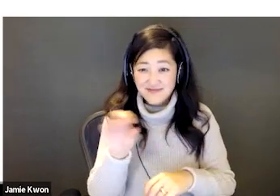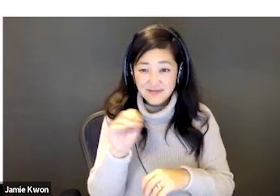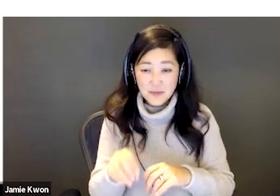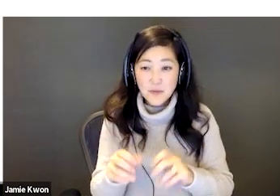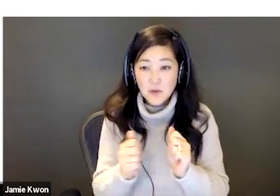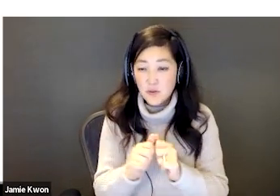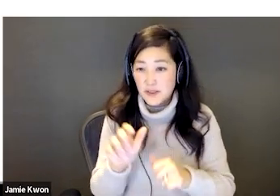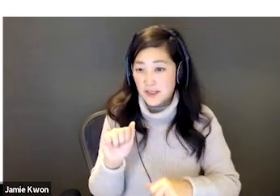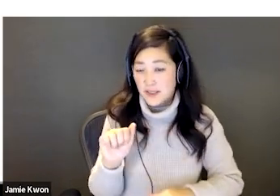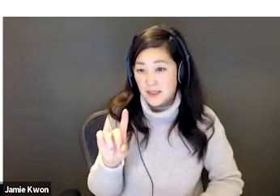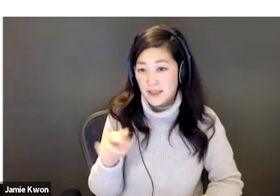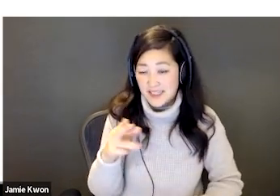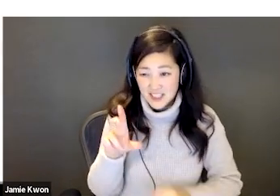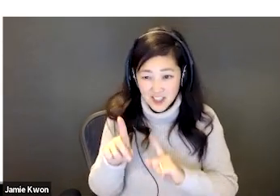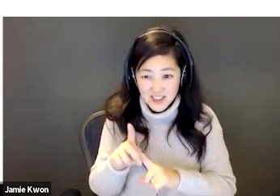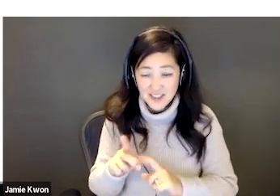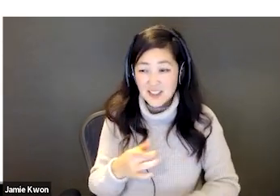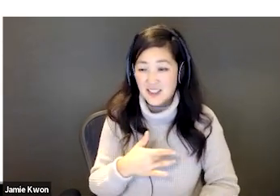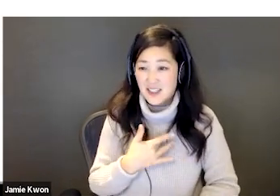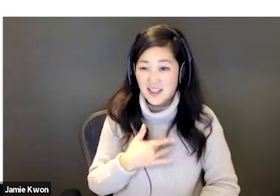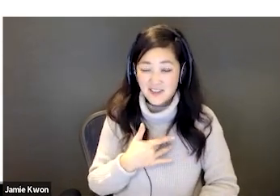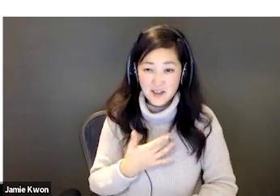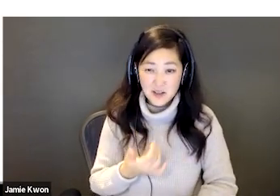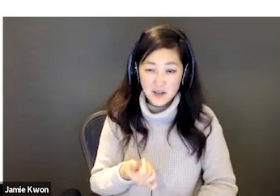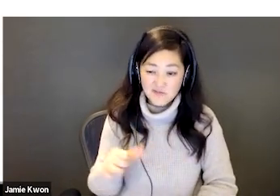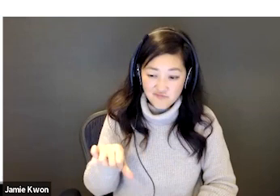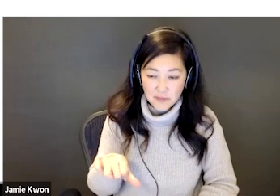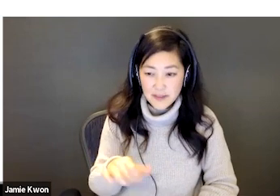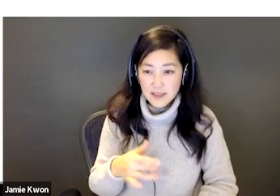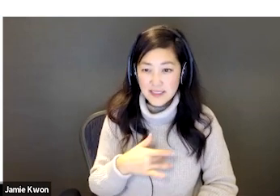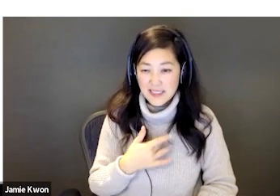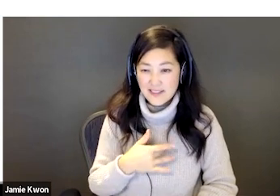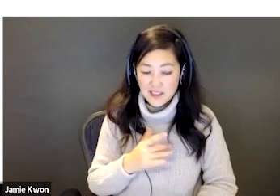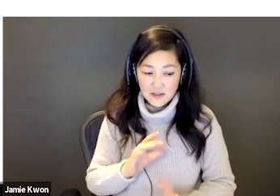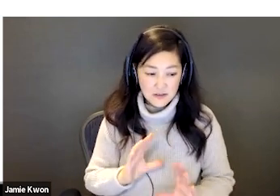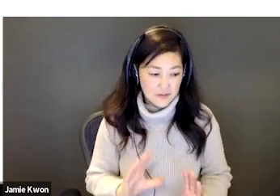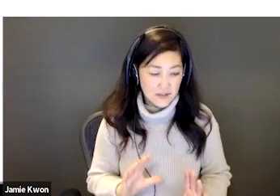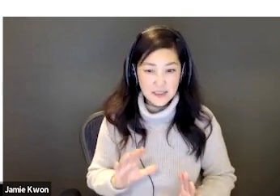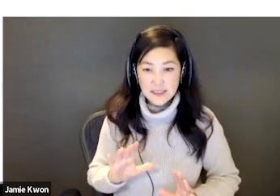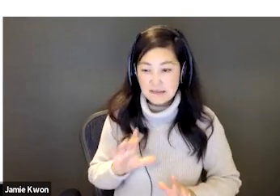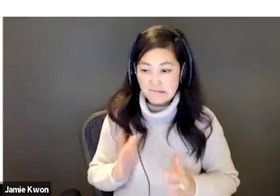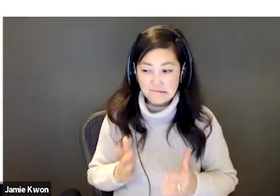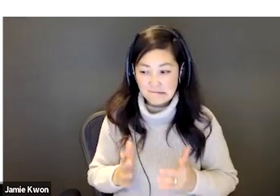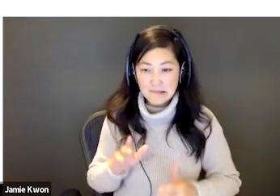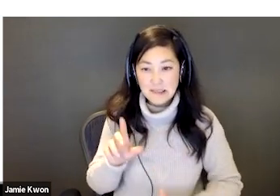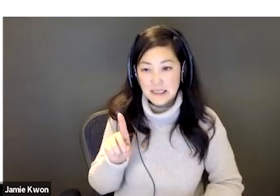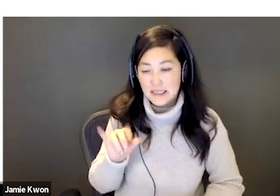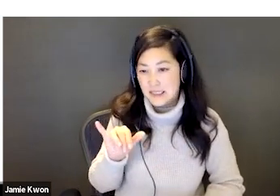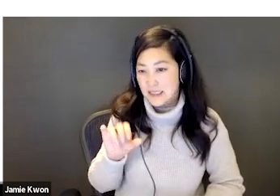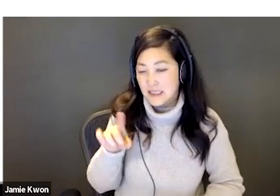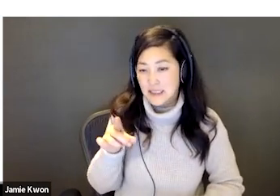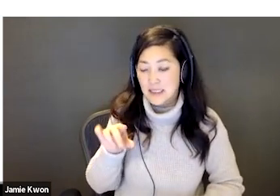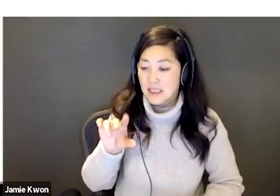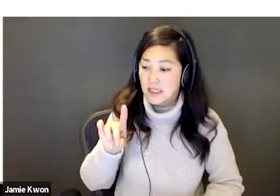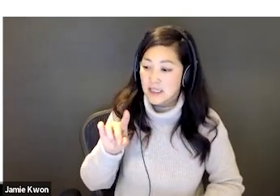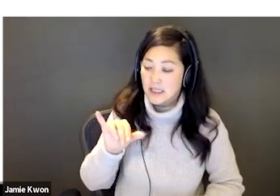ADHD experience rejection sensitivity dysphoria, which is where we sense rejection where there isn't any. The